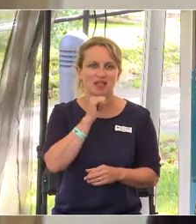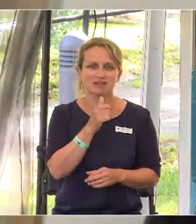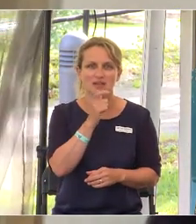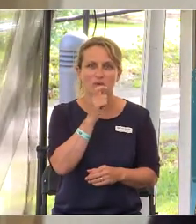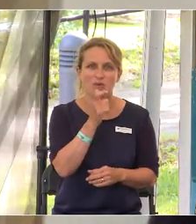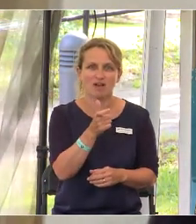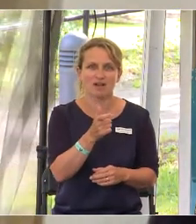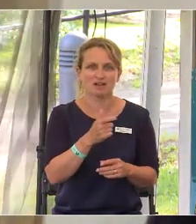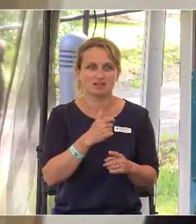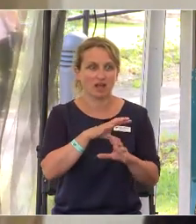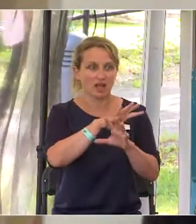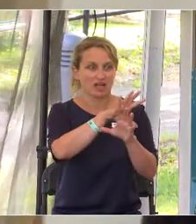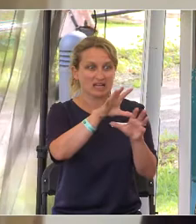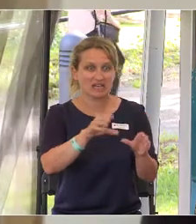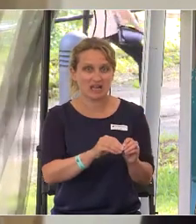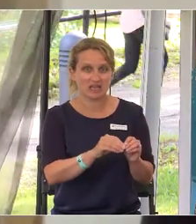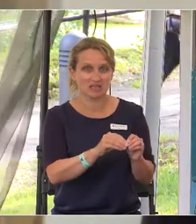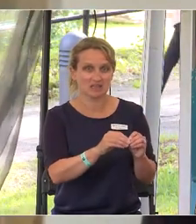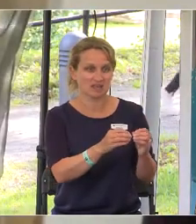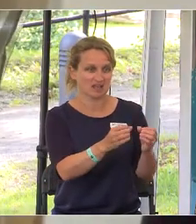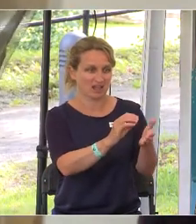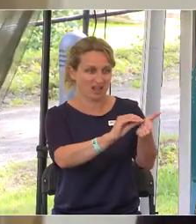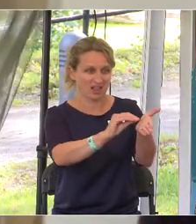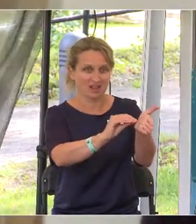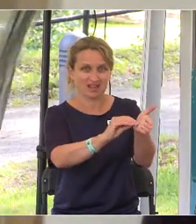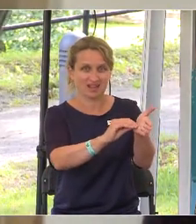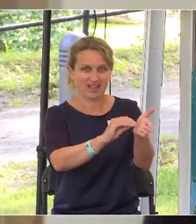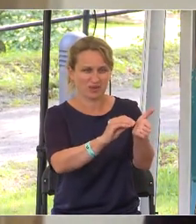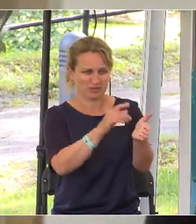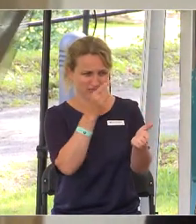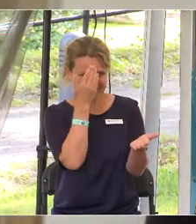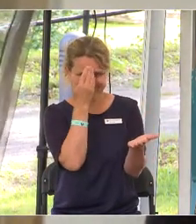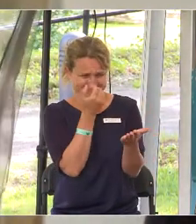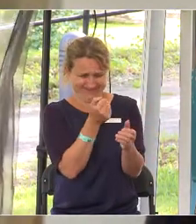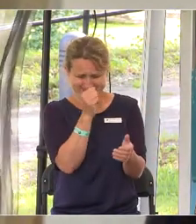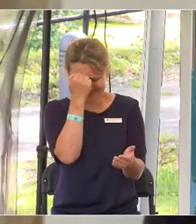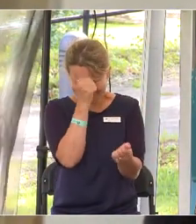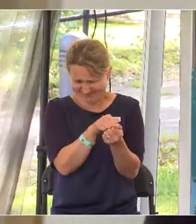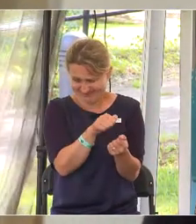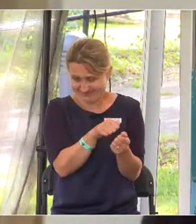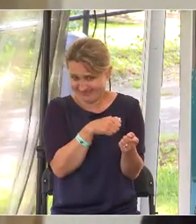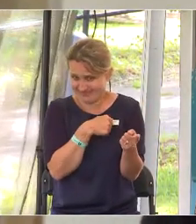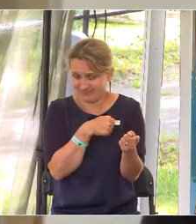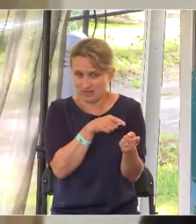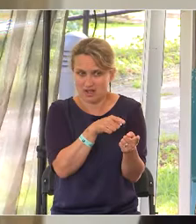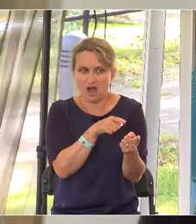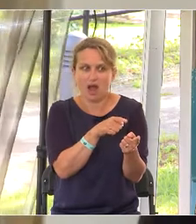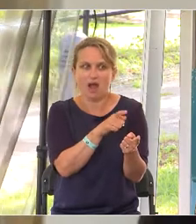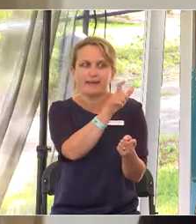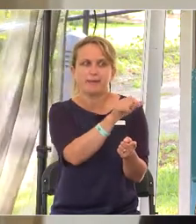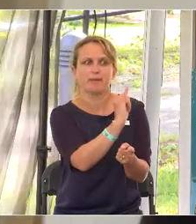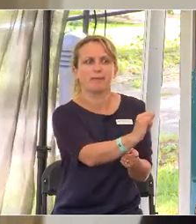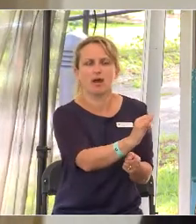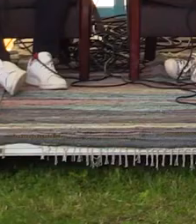writing stupid things online as bad people or evil people. But that we try to understand why they are doing